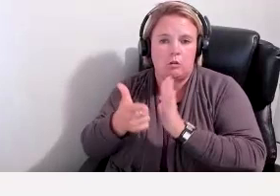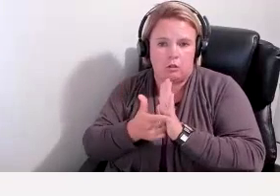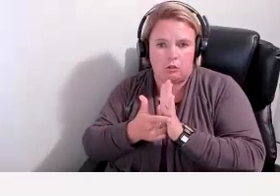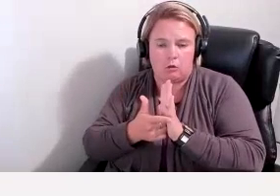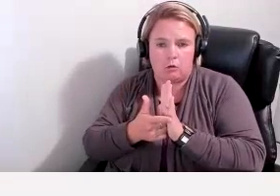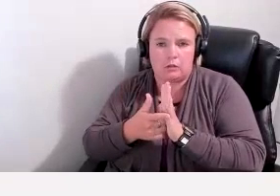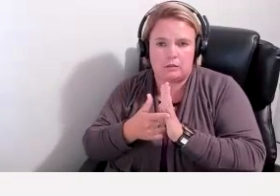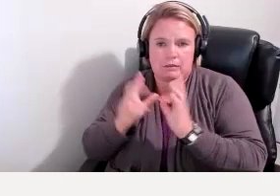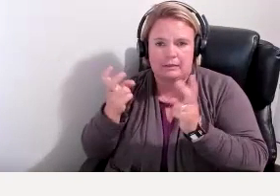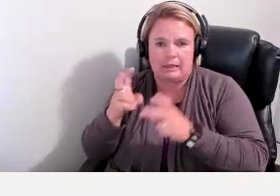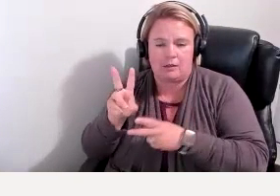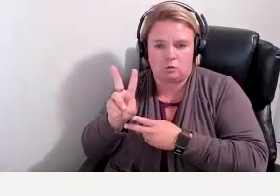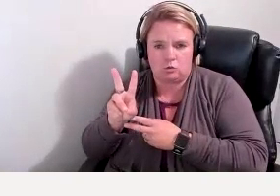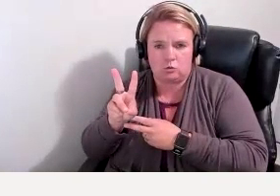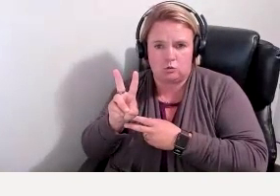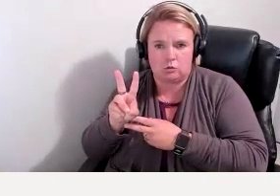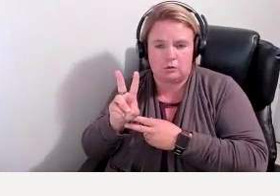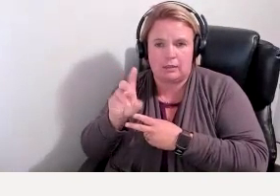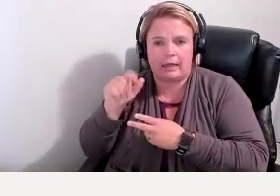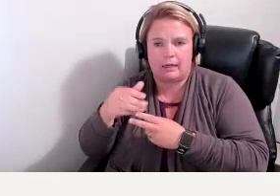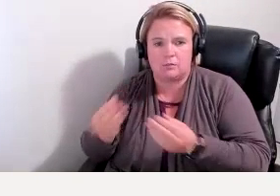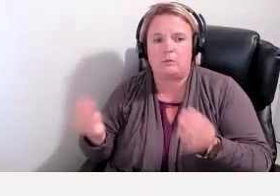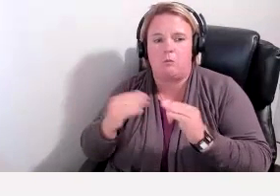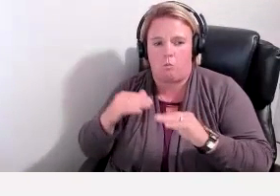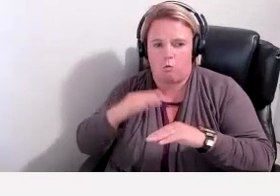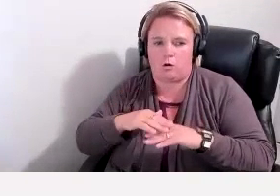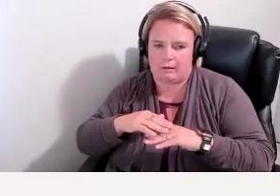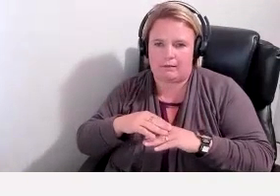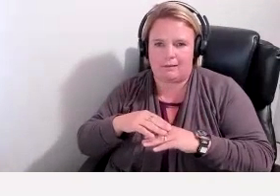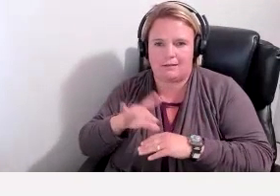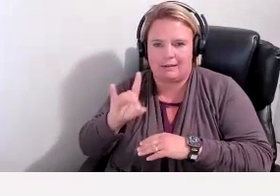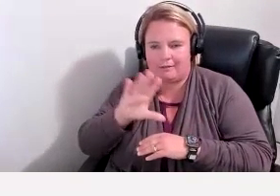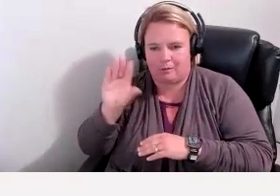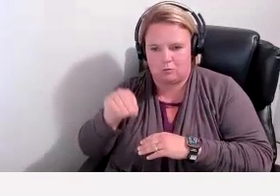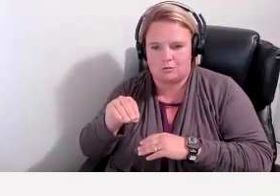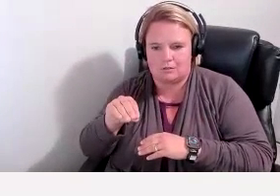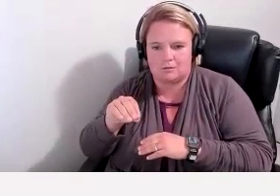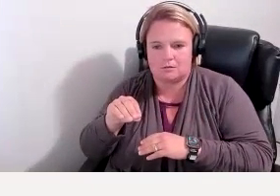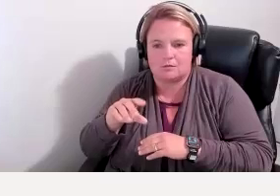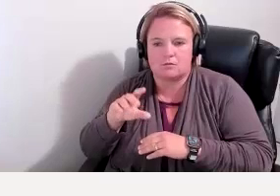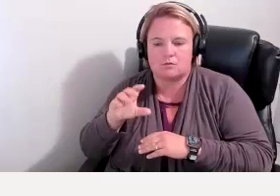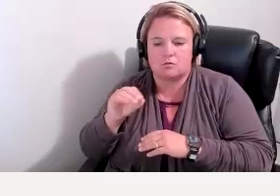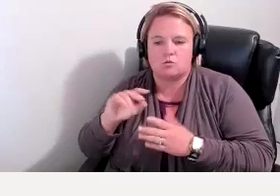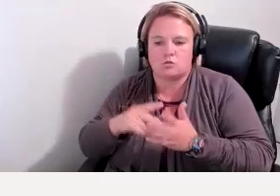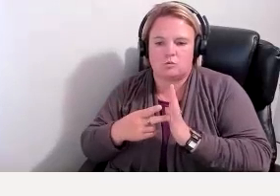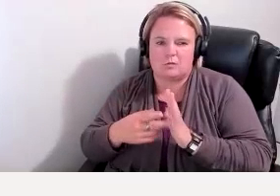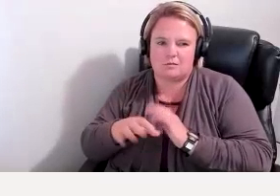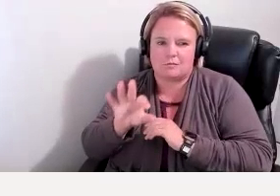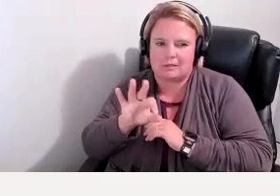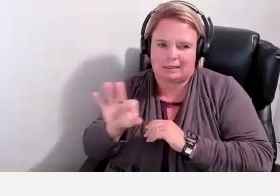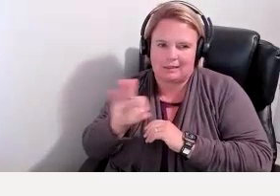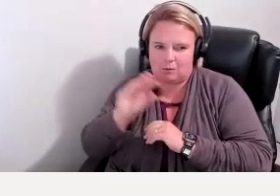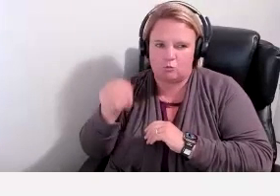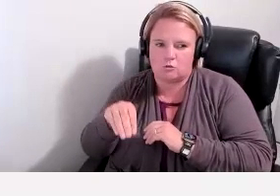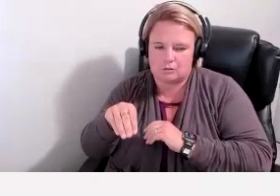Title II, it has to be better than that. So we're looking at closer to